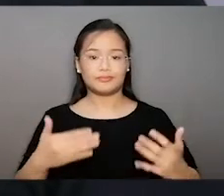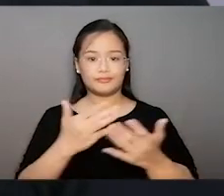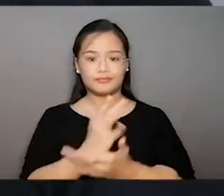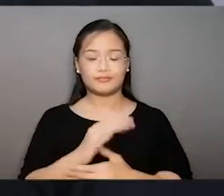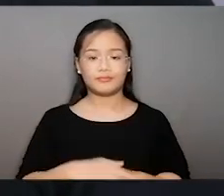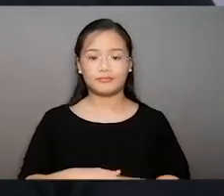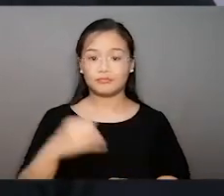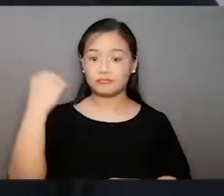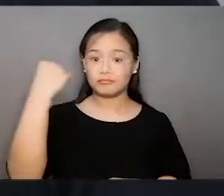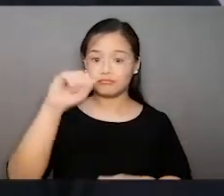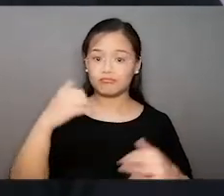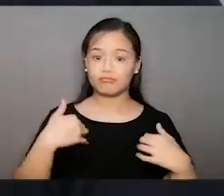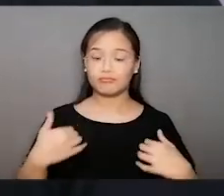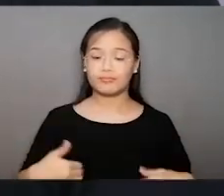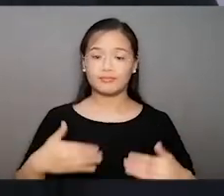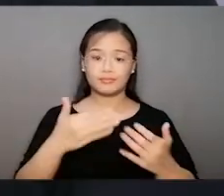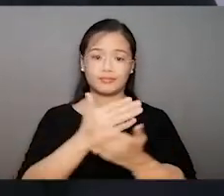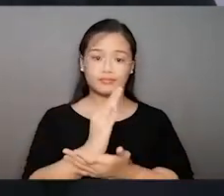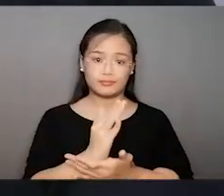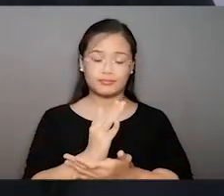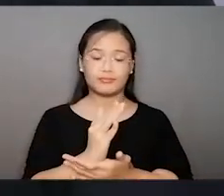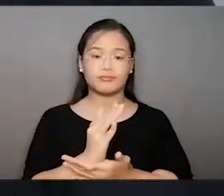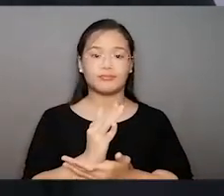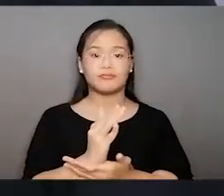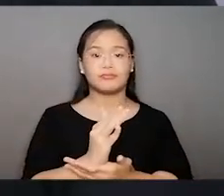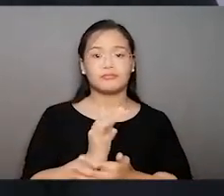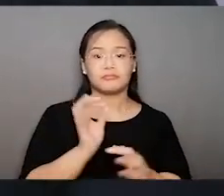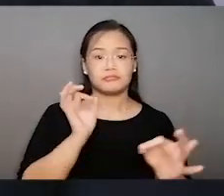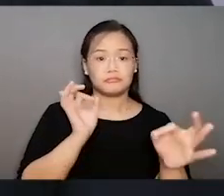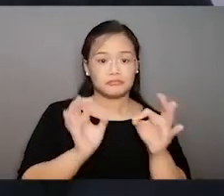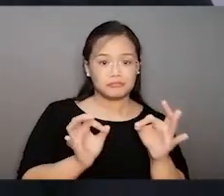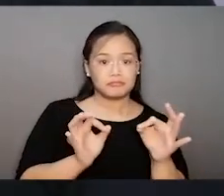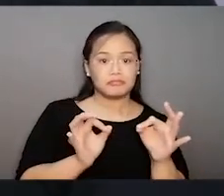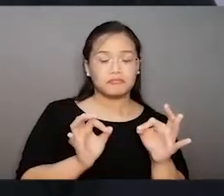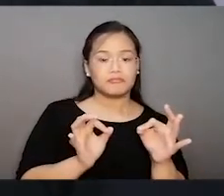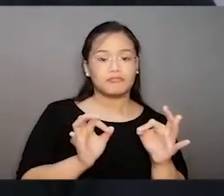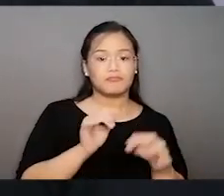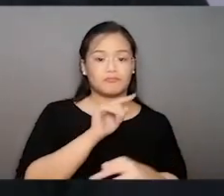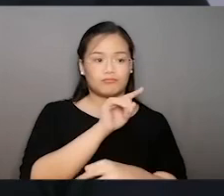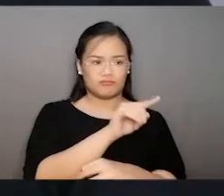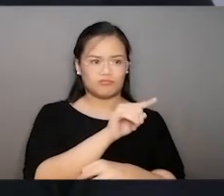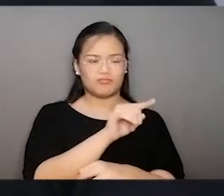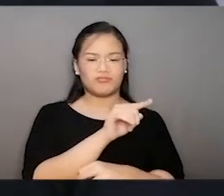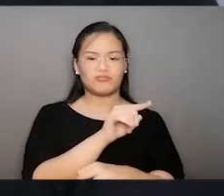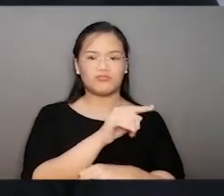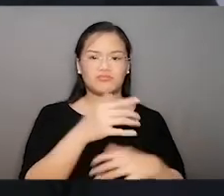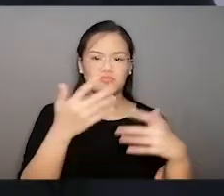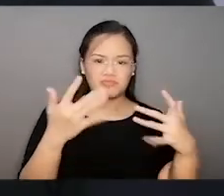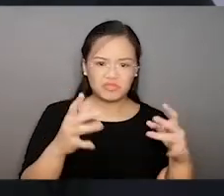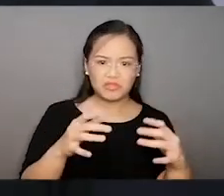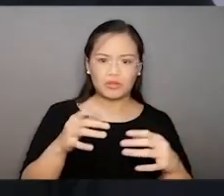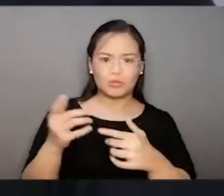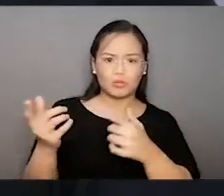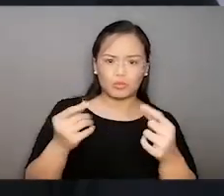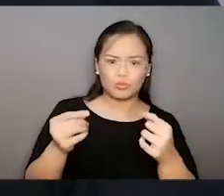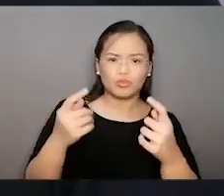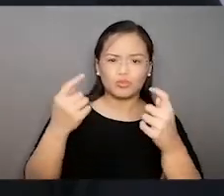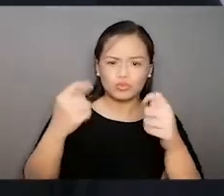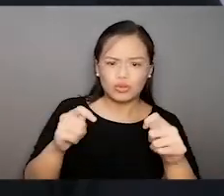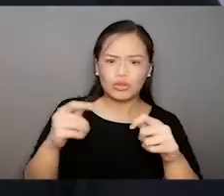of human rights, as long as it satisfies the exhaustion of domestic